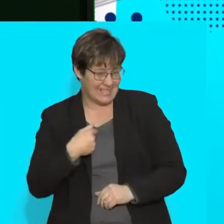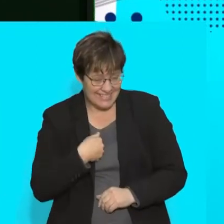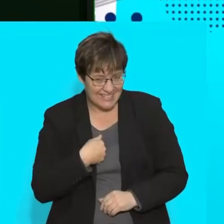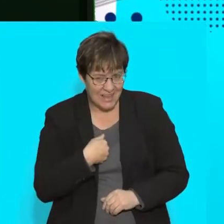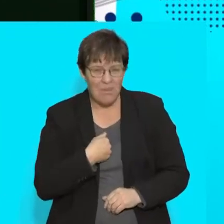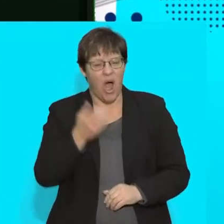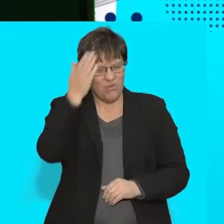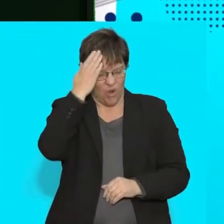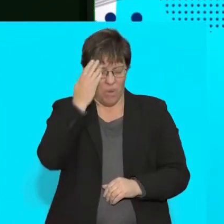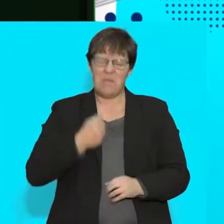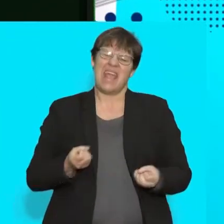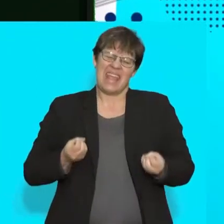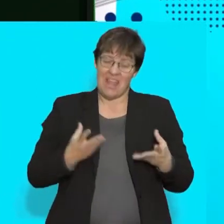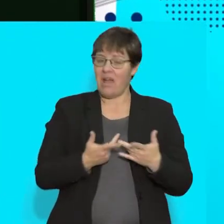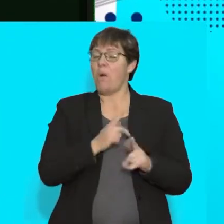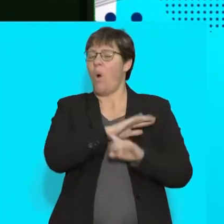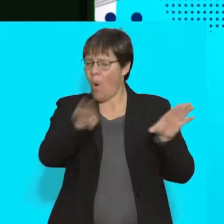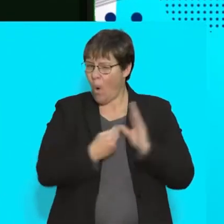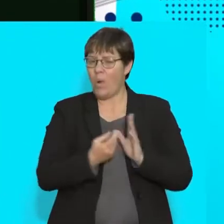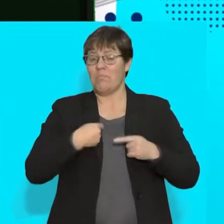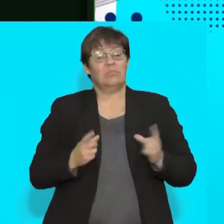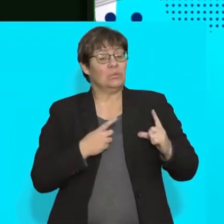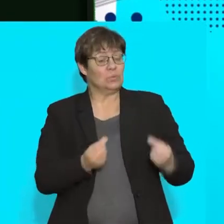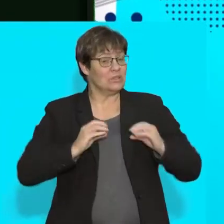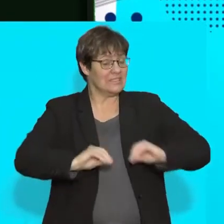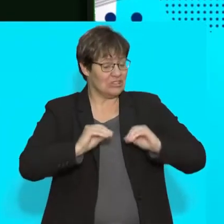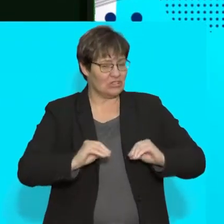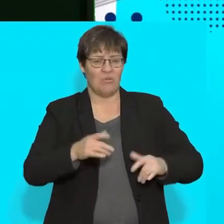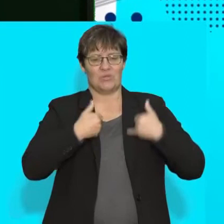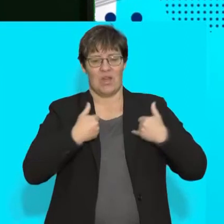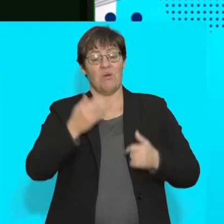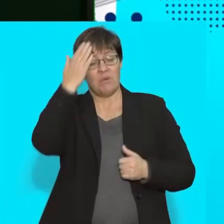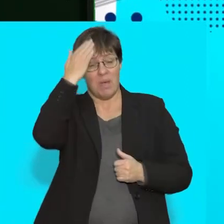I know I never do anything that you don't enjoy. Remember,